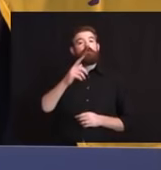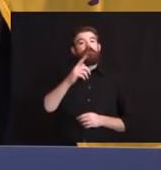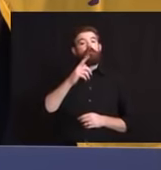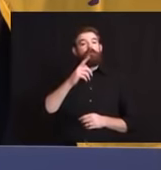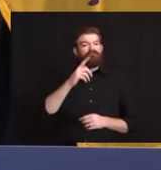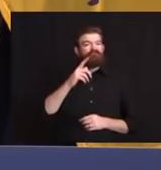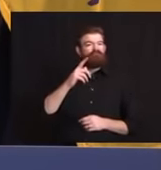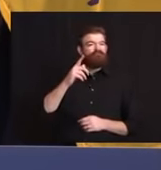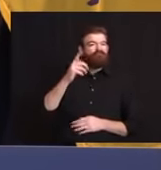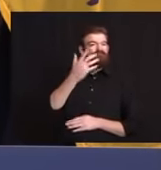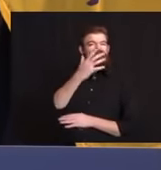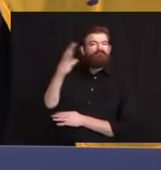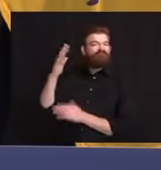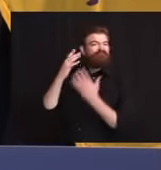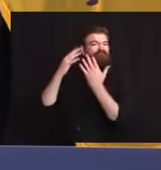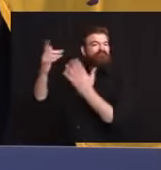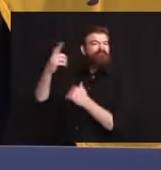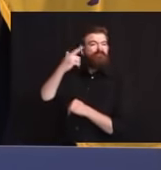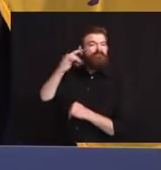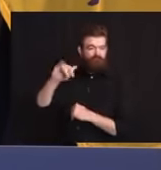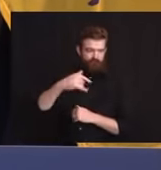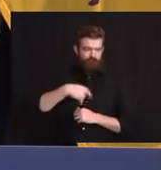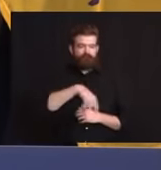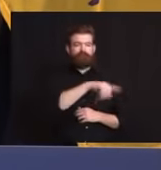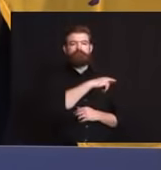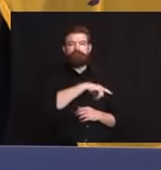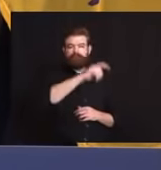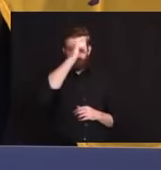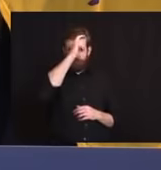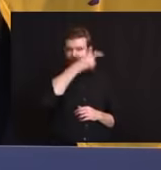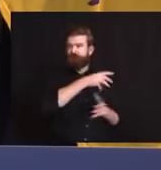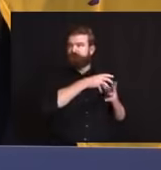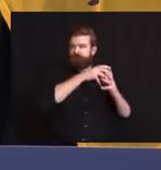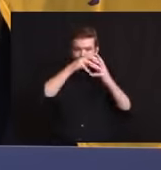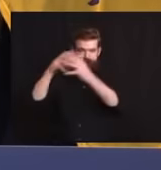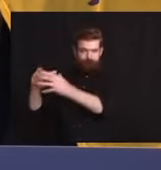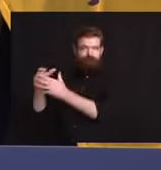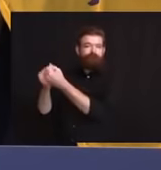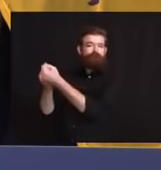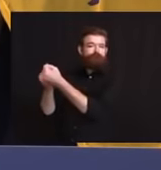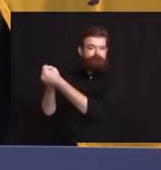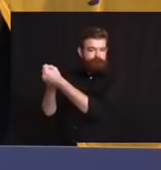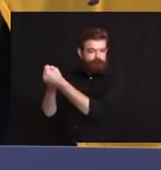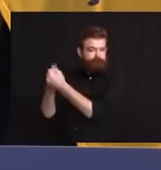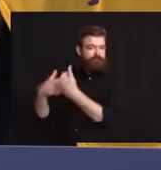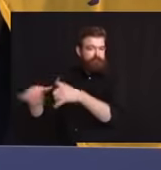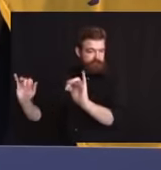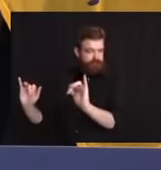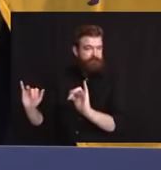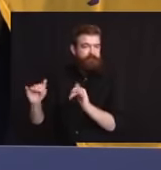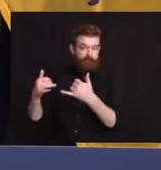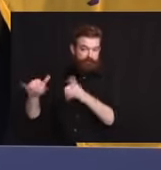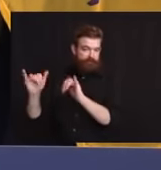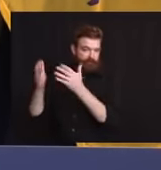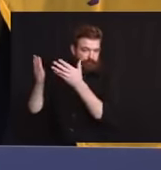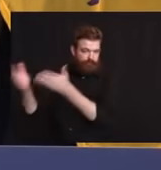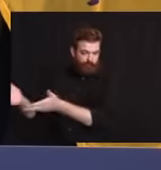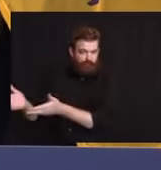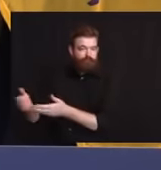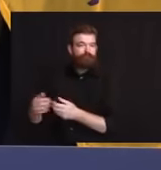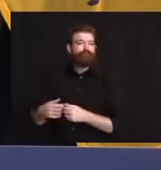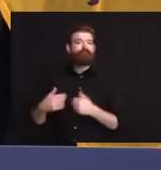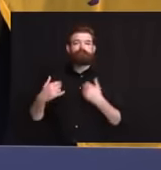right now. Excuse me. Thank you very much. You're welcome. Our forest fighters are still out and